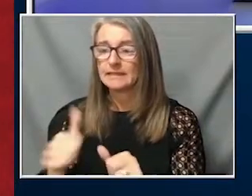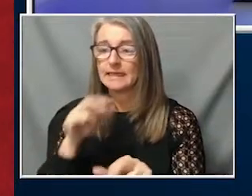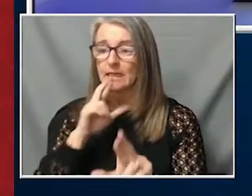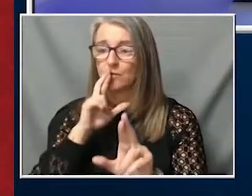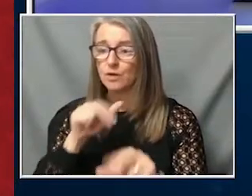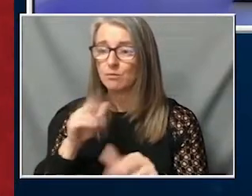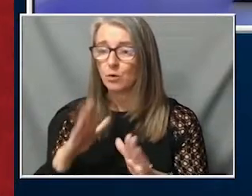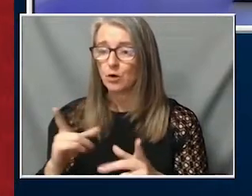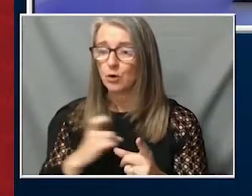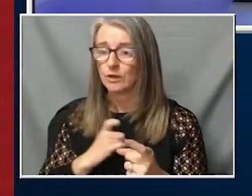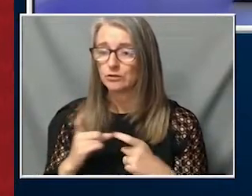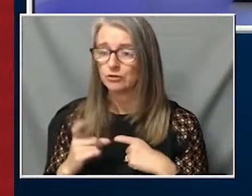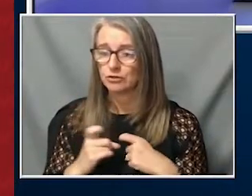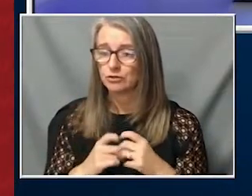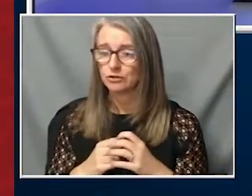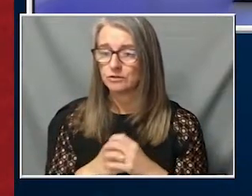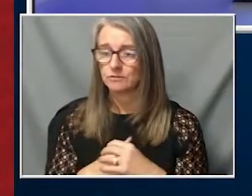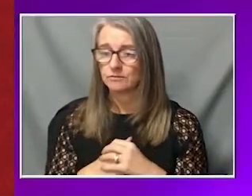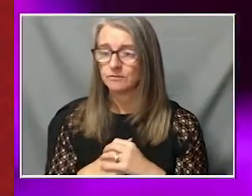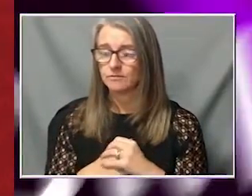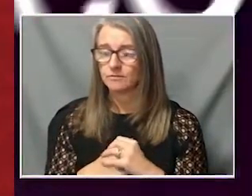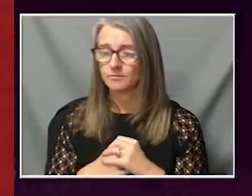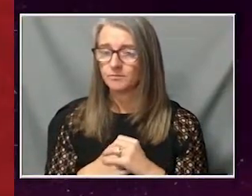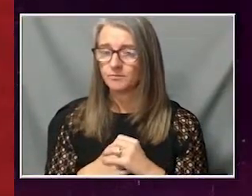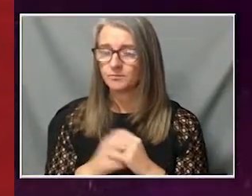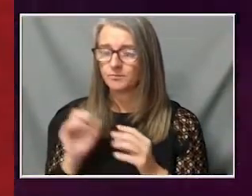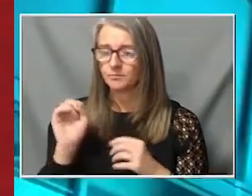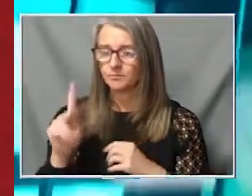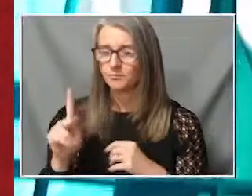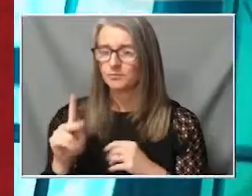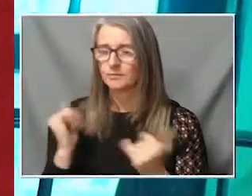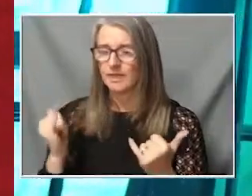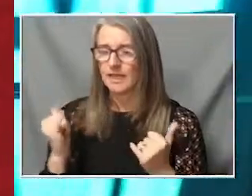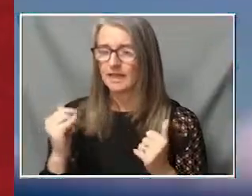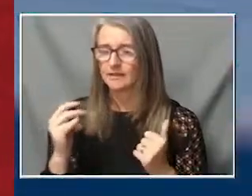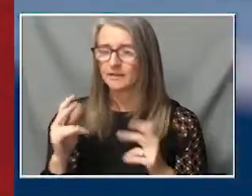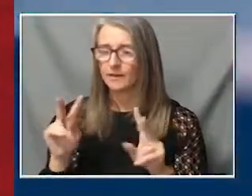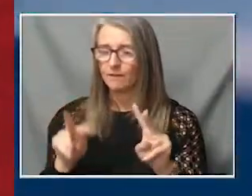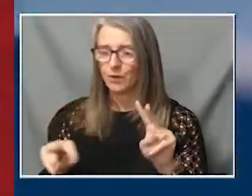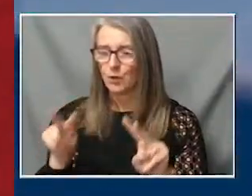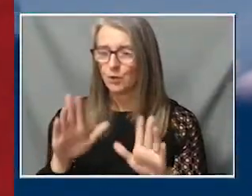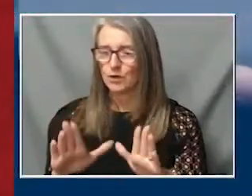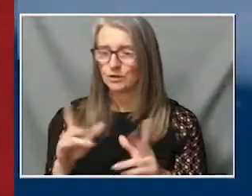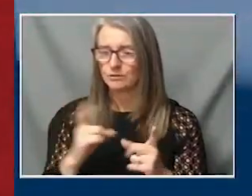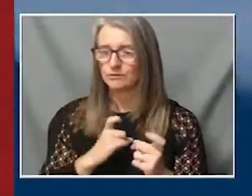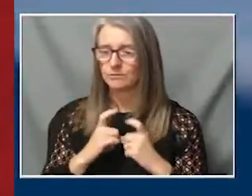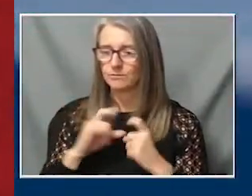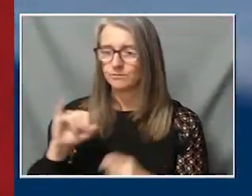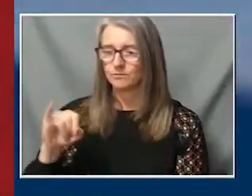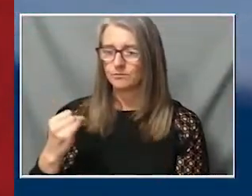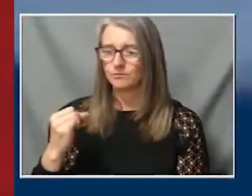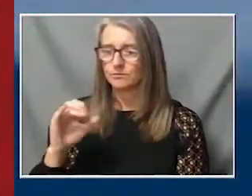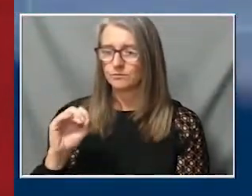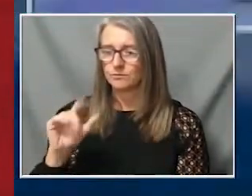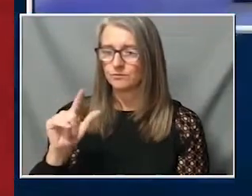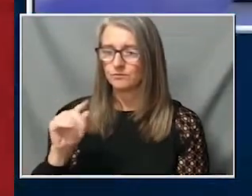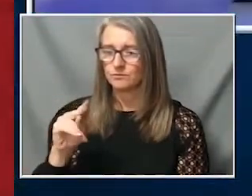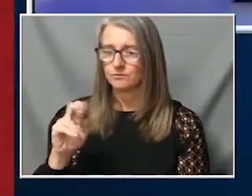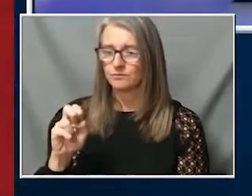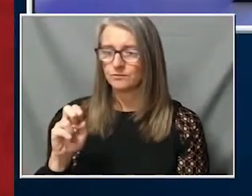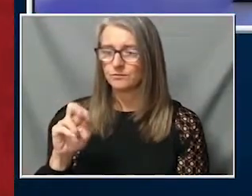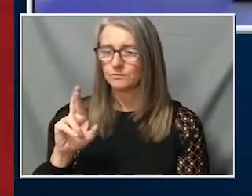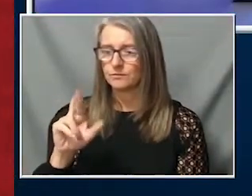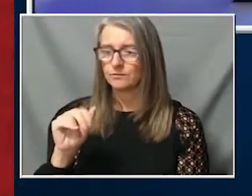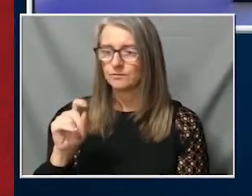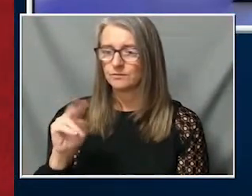today. Well, let's get to our viewer questions. Joellen, good morning. She wants to know, what's the radon risk in